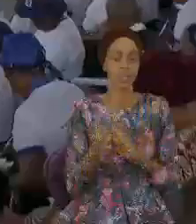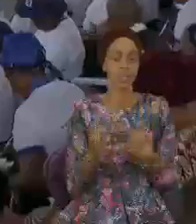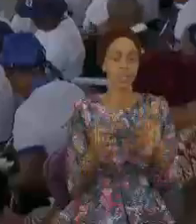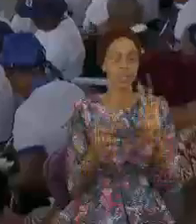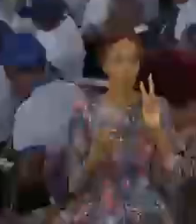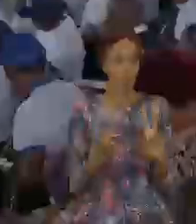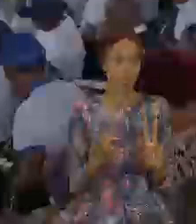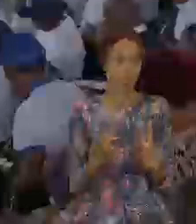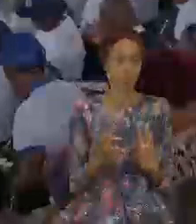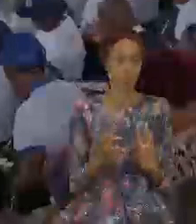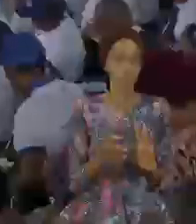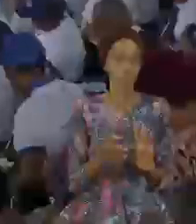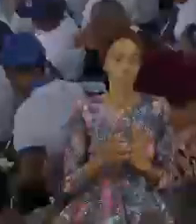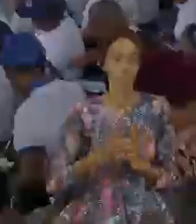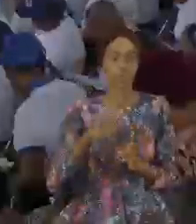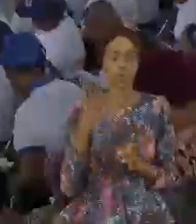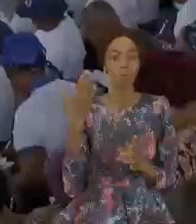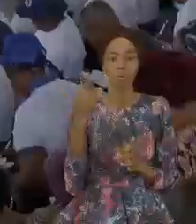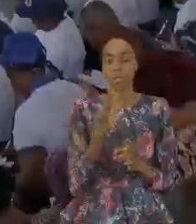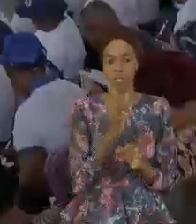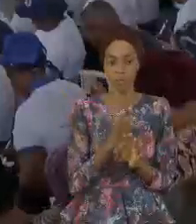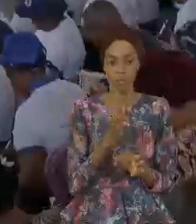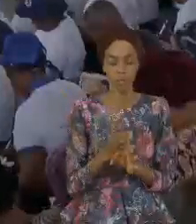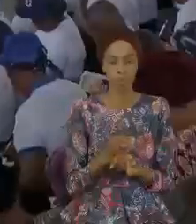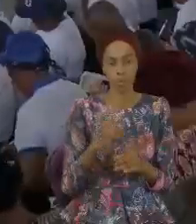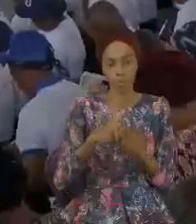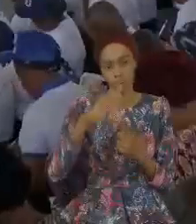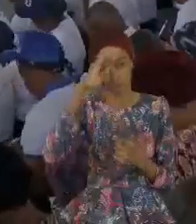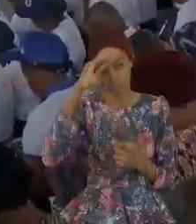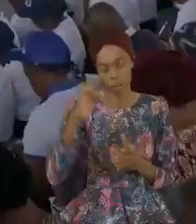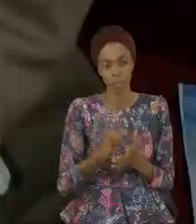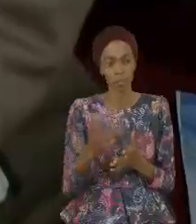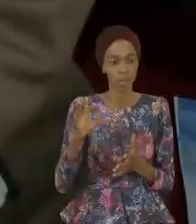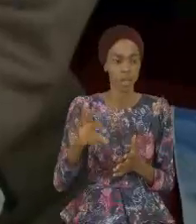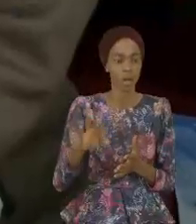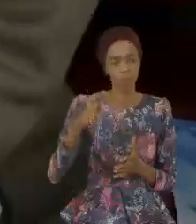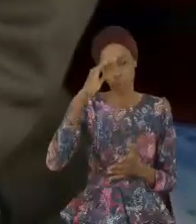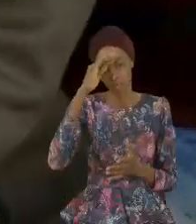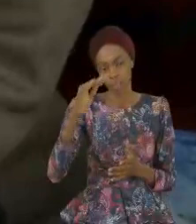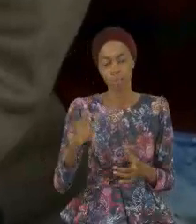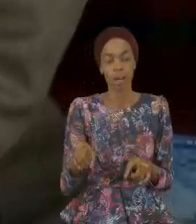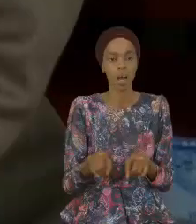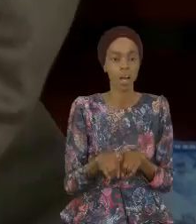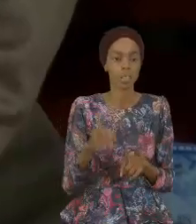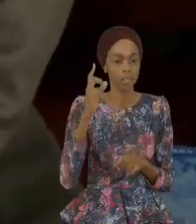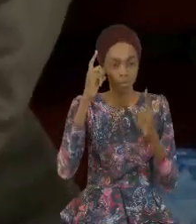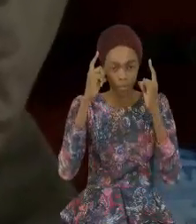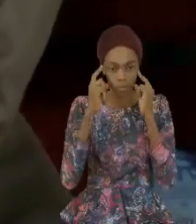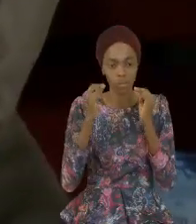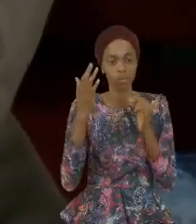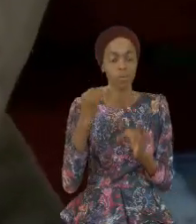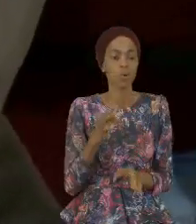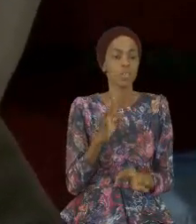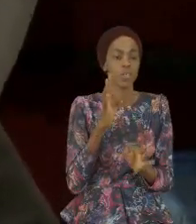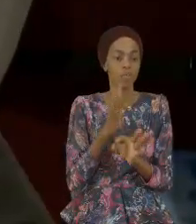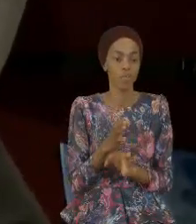verse 2. Who was faithful to him that appointed him, as Moses